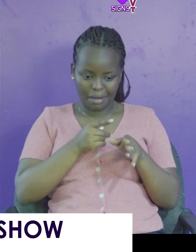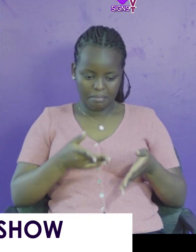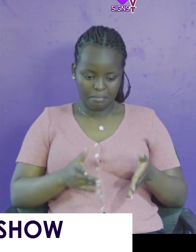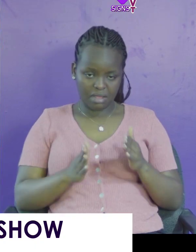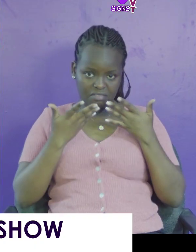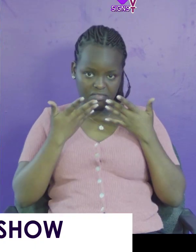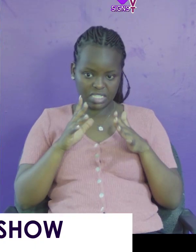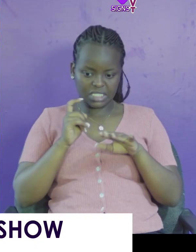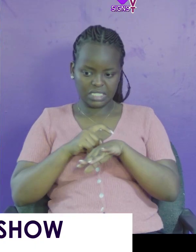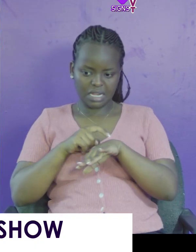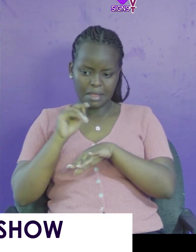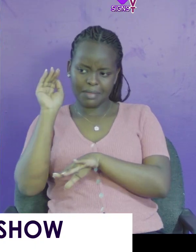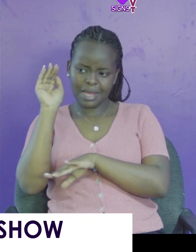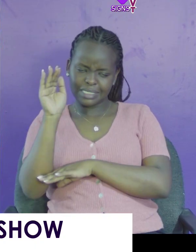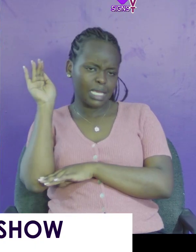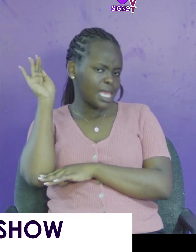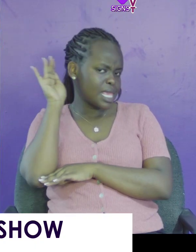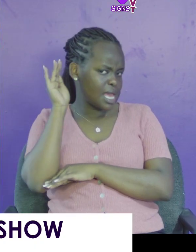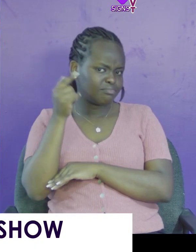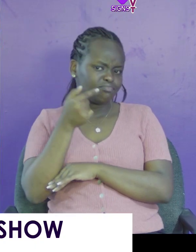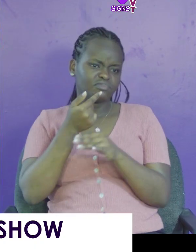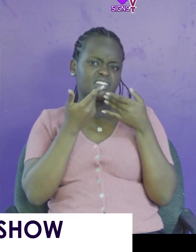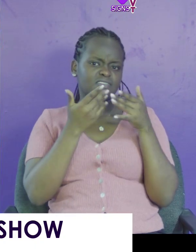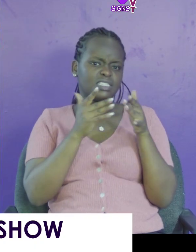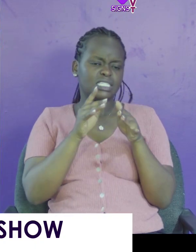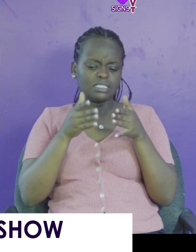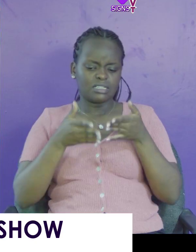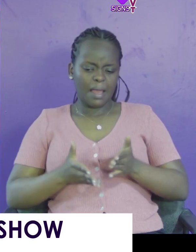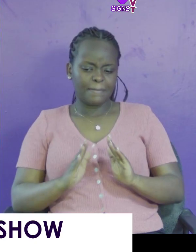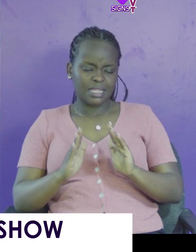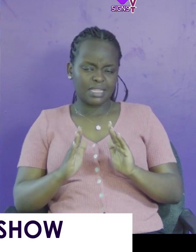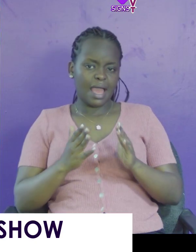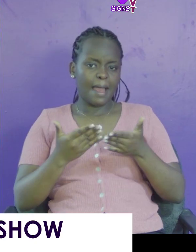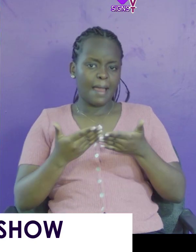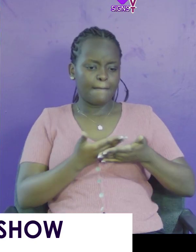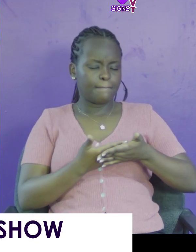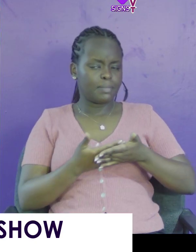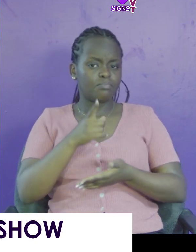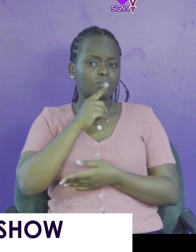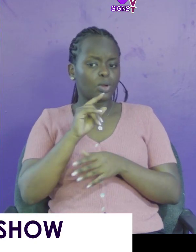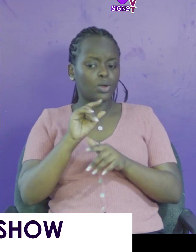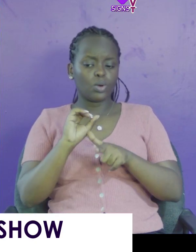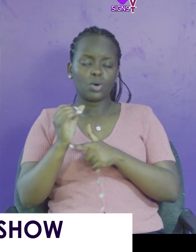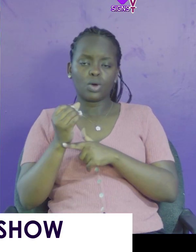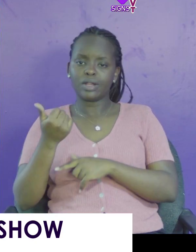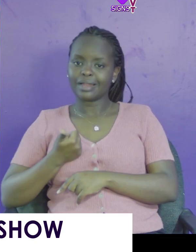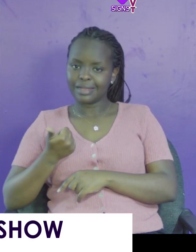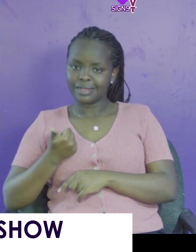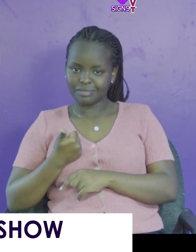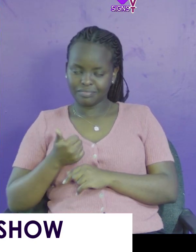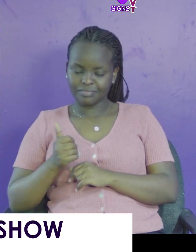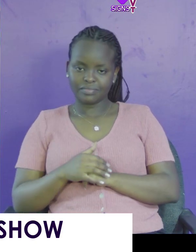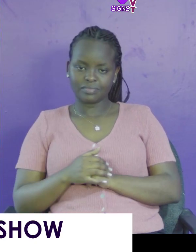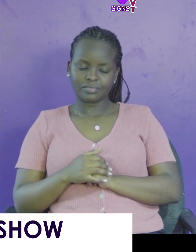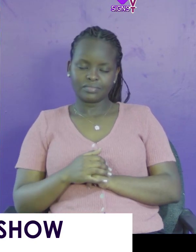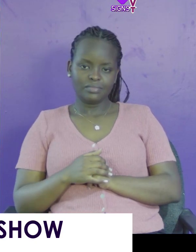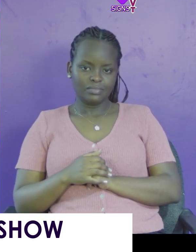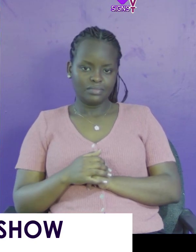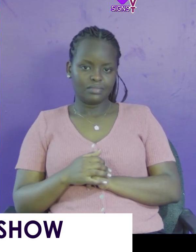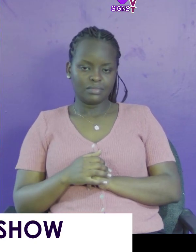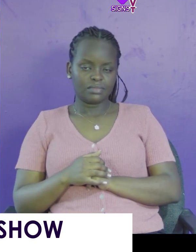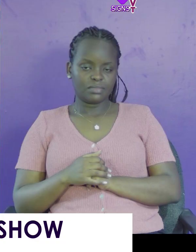you ask, you will hear, you will be told, she gave birth to a baby boy or to a baby girl. So But from then that is a boy. yes,